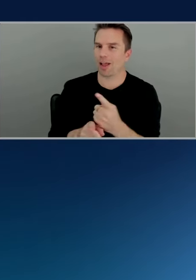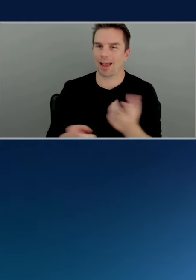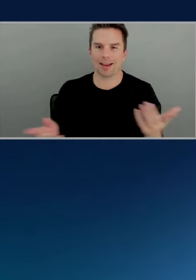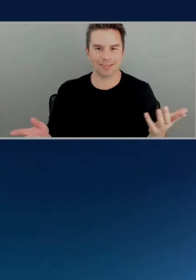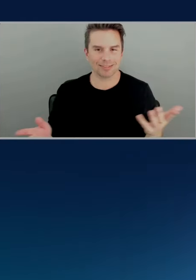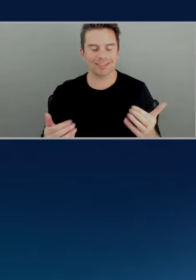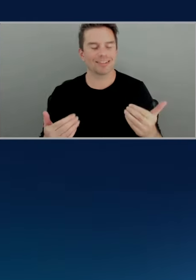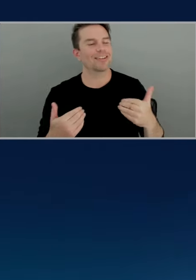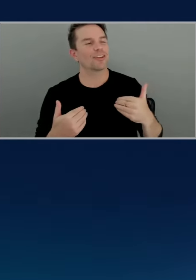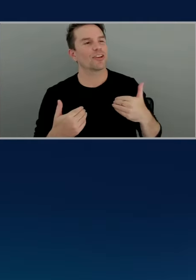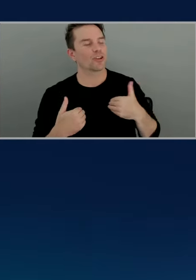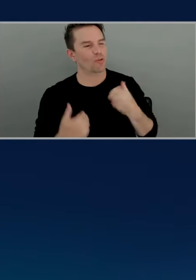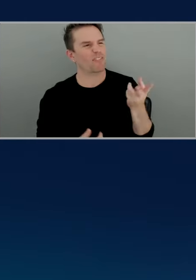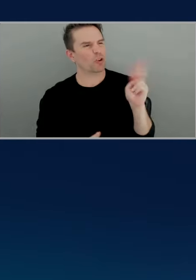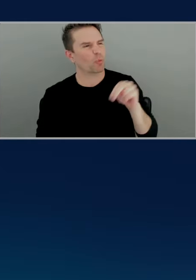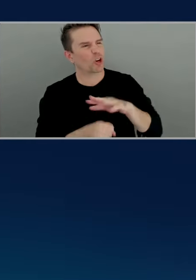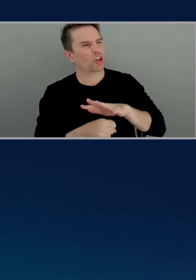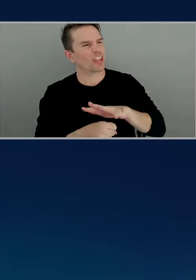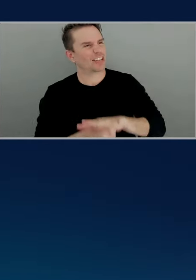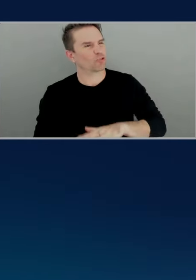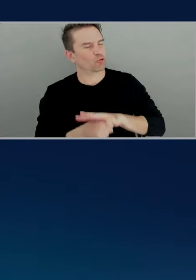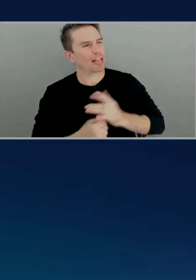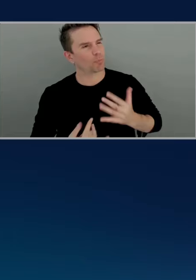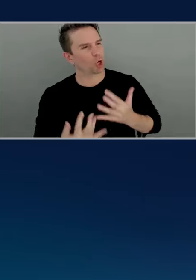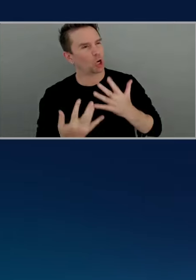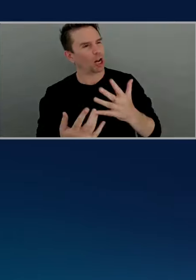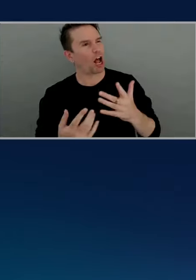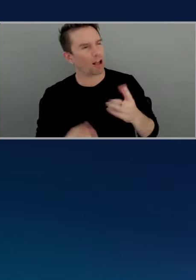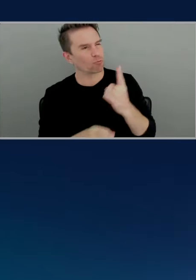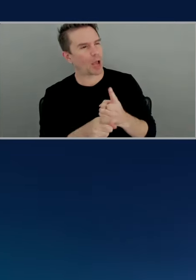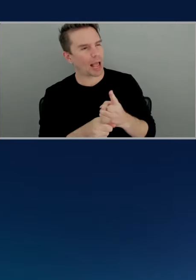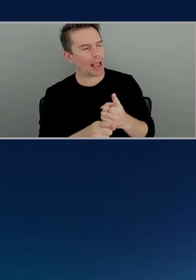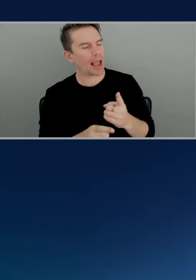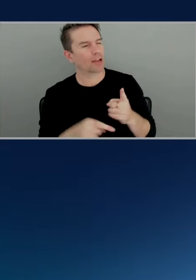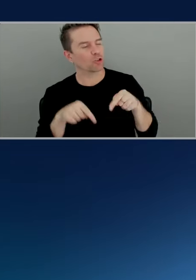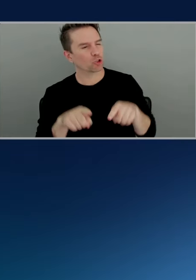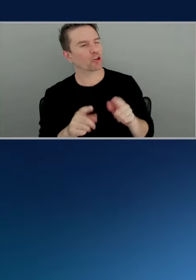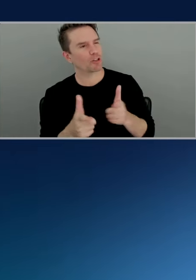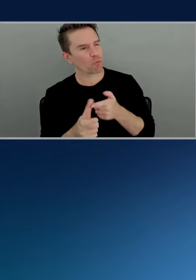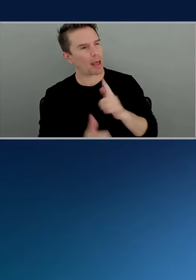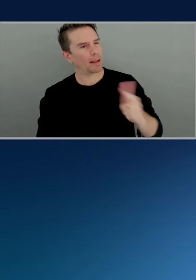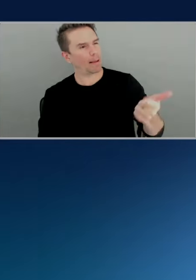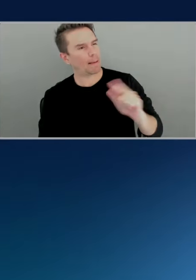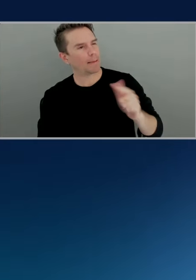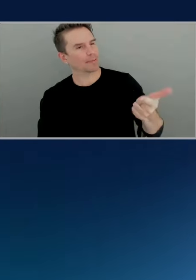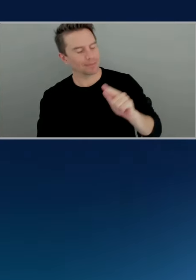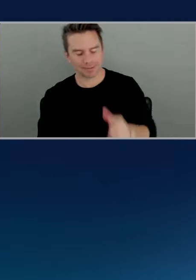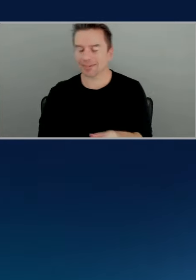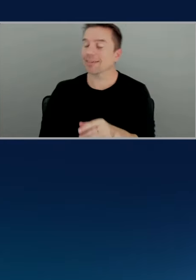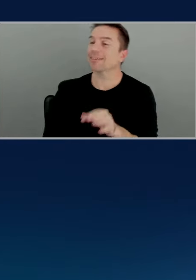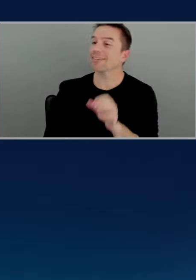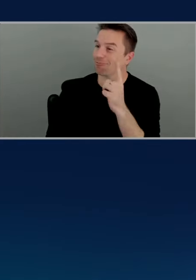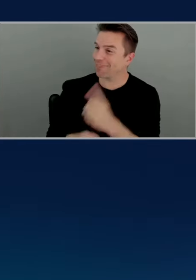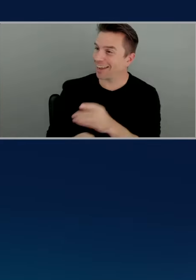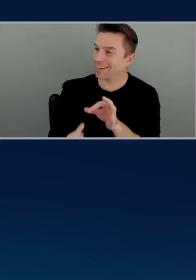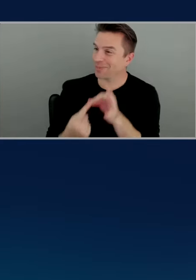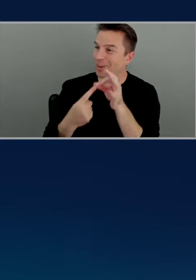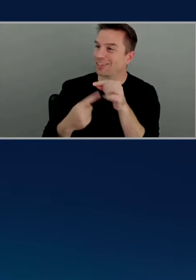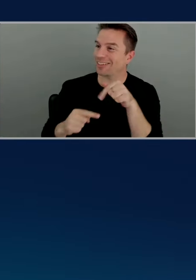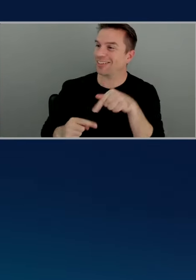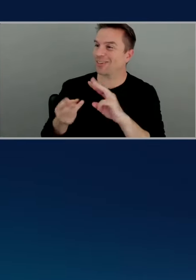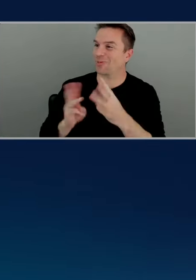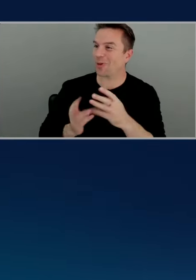those wind sprints, right? Exactly, yeah, exactly. It's good for you. It's good for you. Especially in this New York weather. Yes. So you launched today. You went